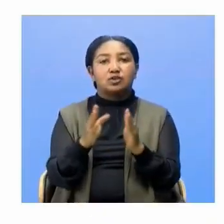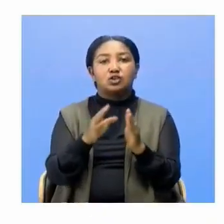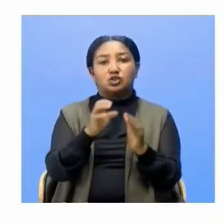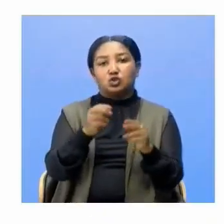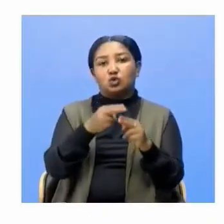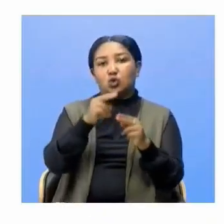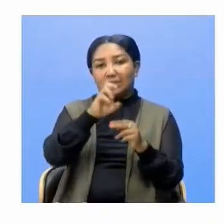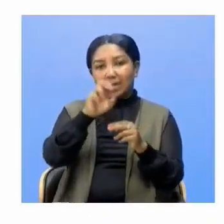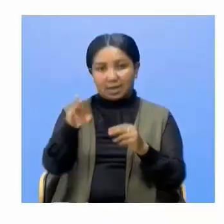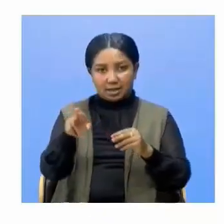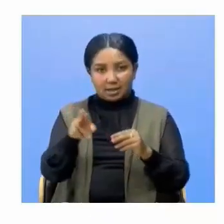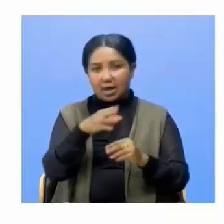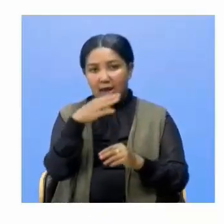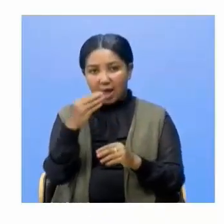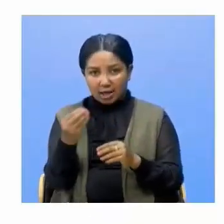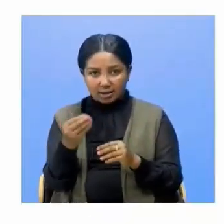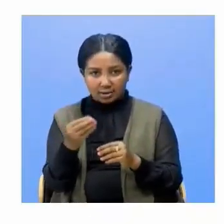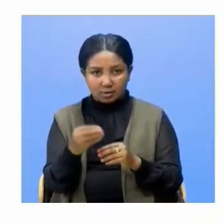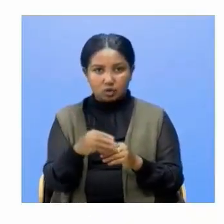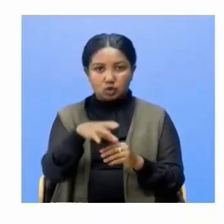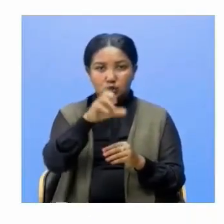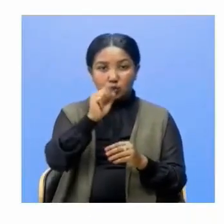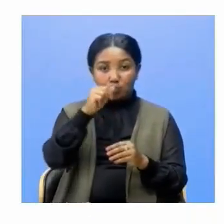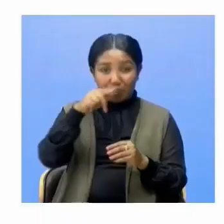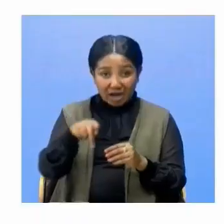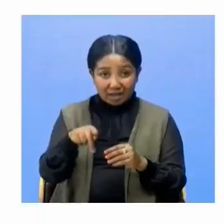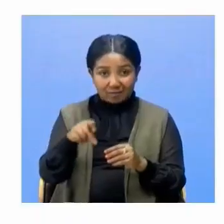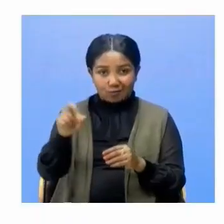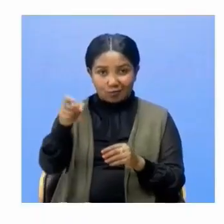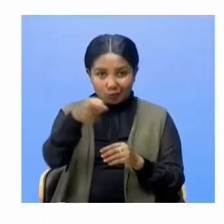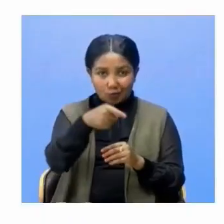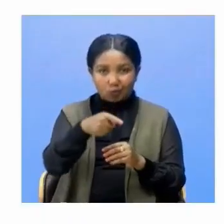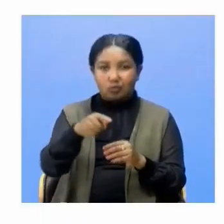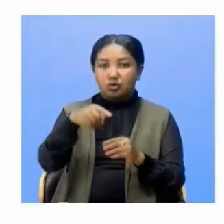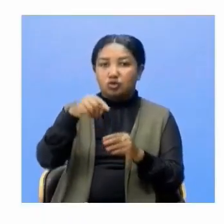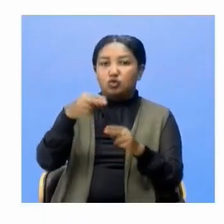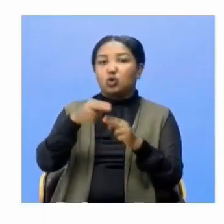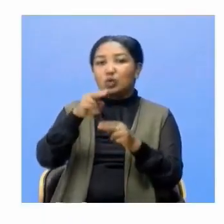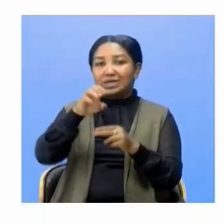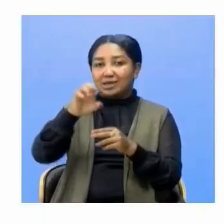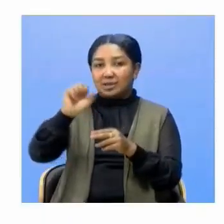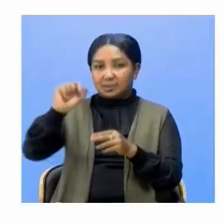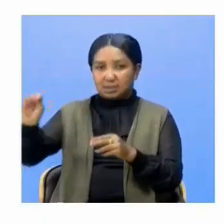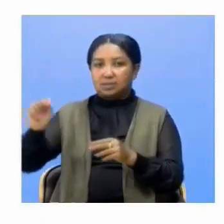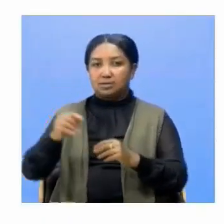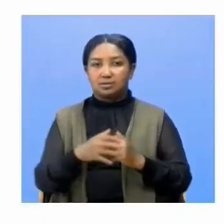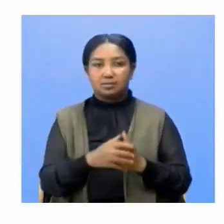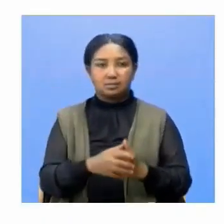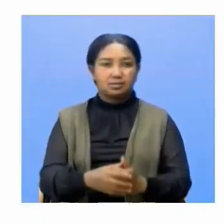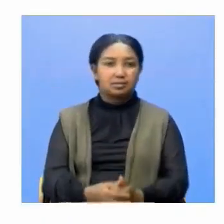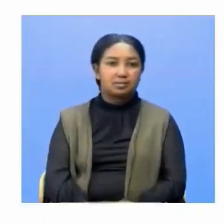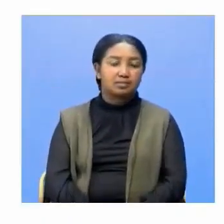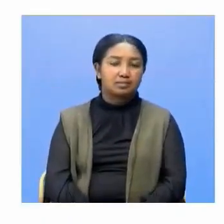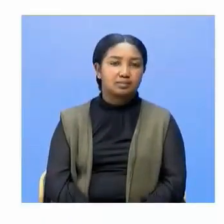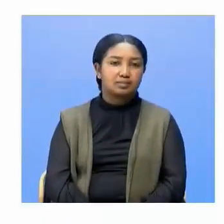shorter, and superlative, shortest.